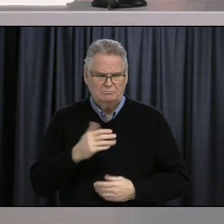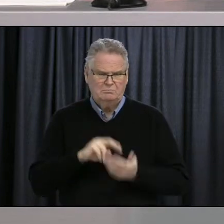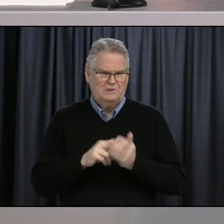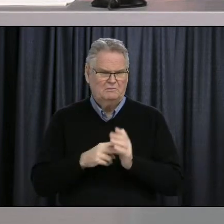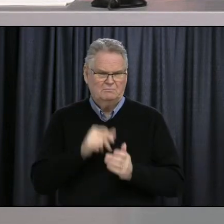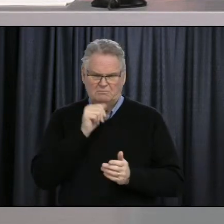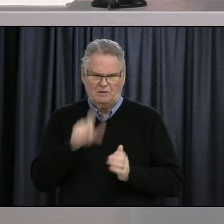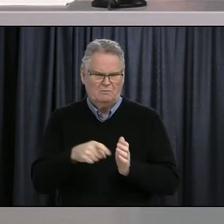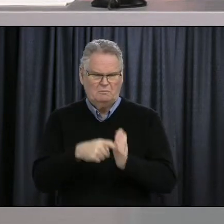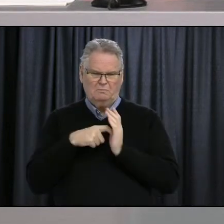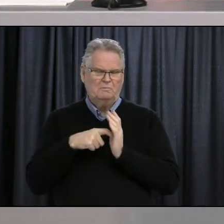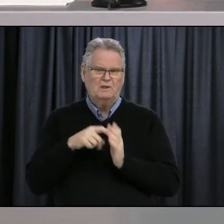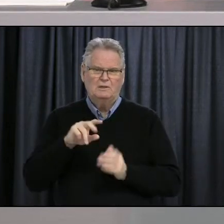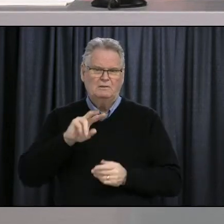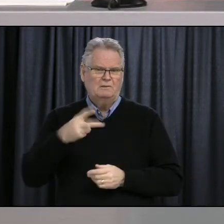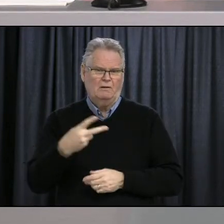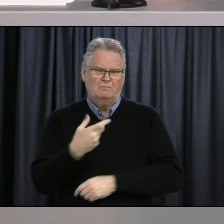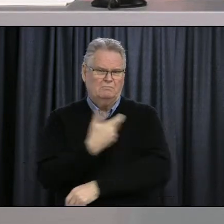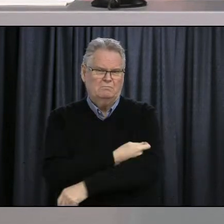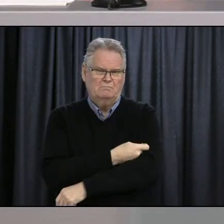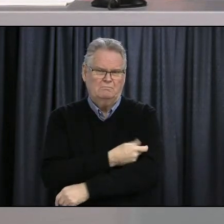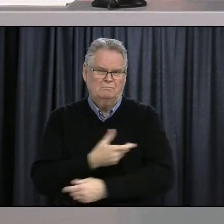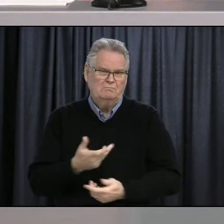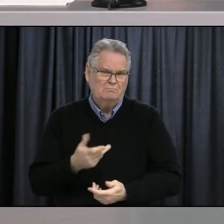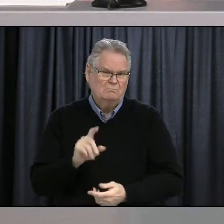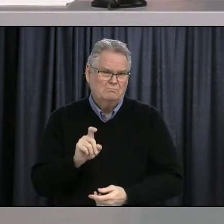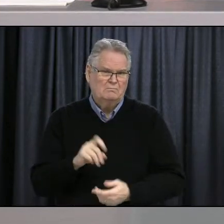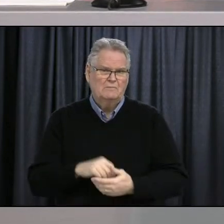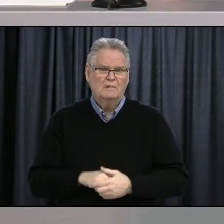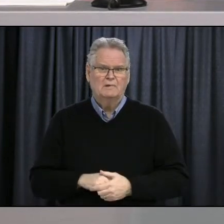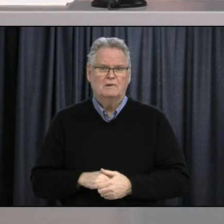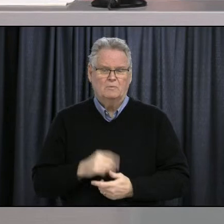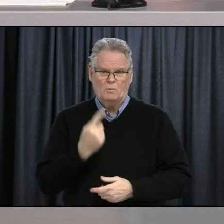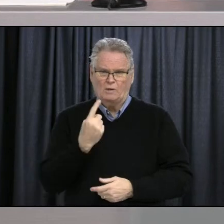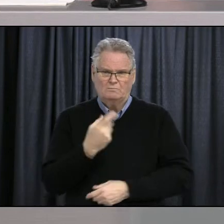you could probably double the amount of people who get it the first time.